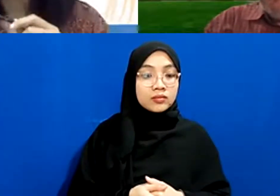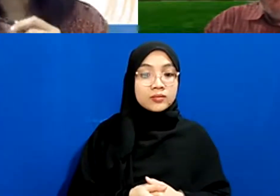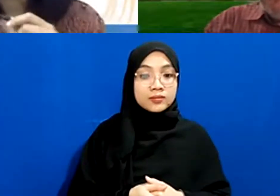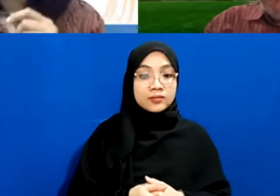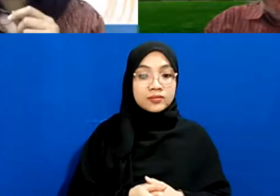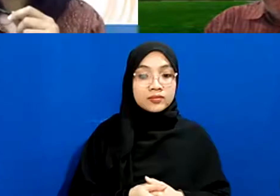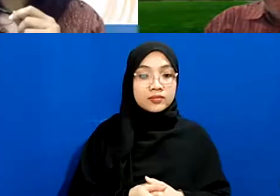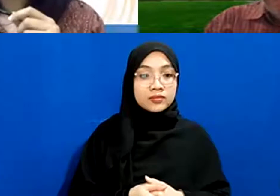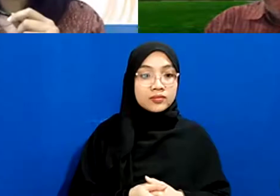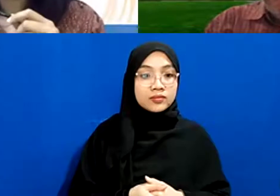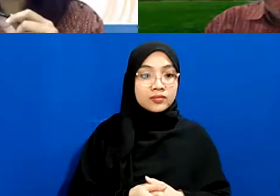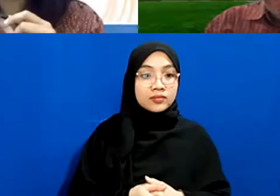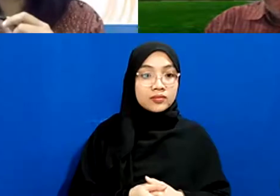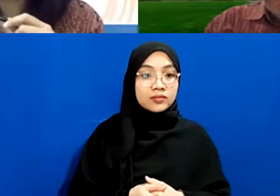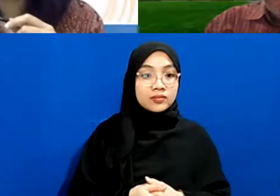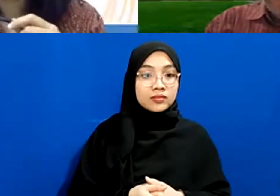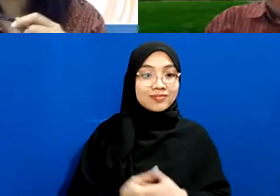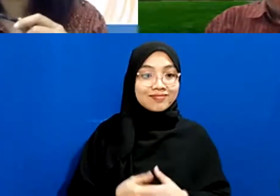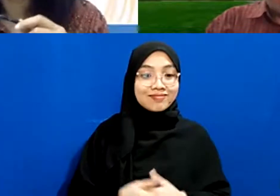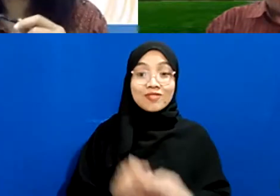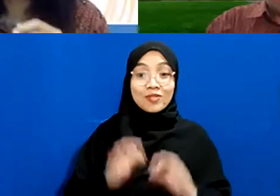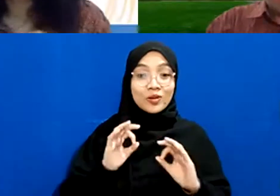other. Oh, my goodness, we have four.